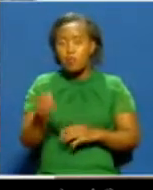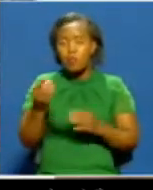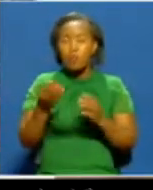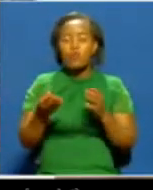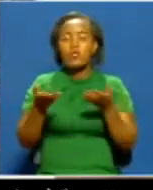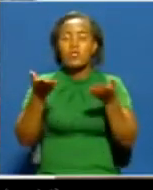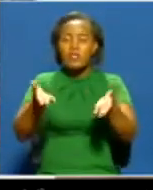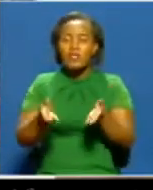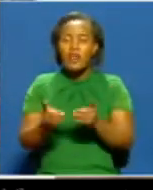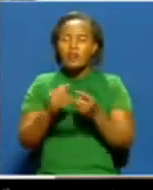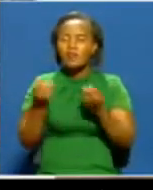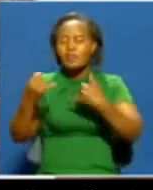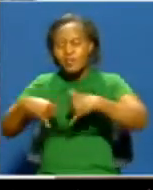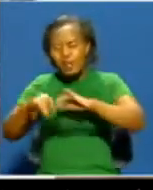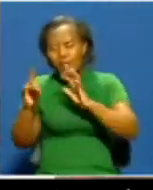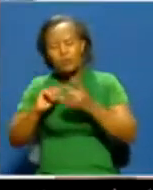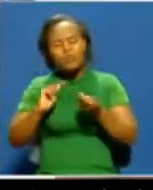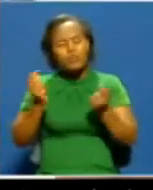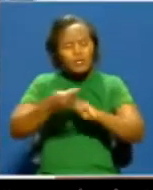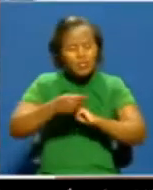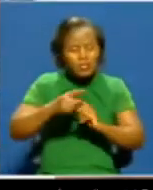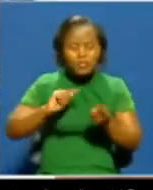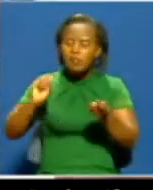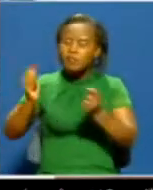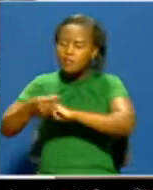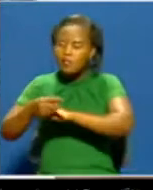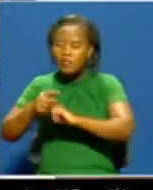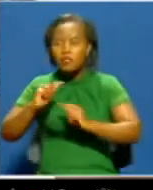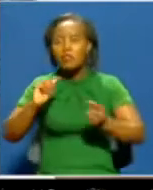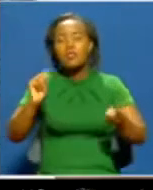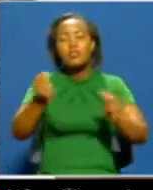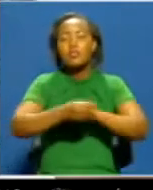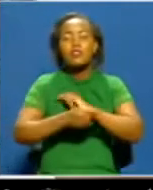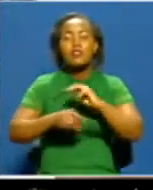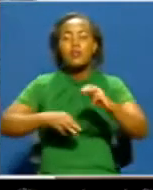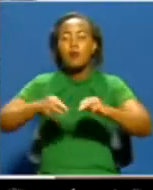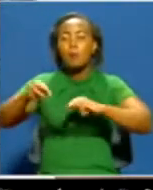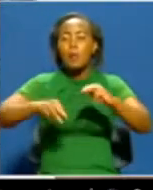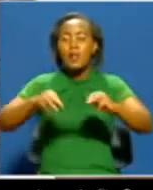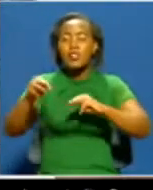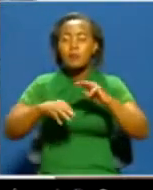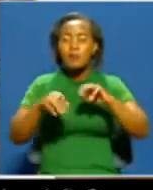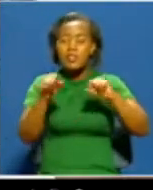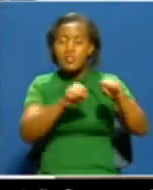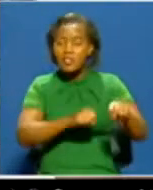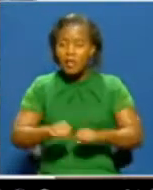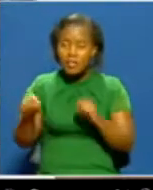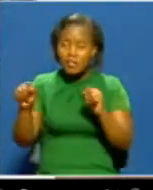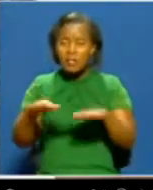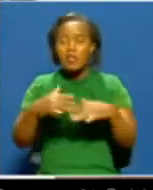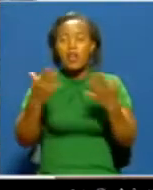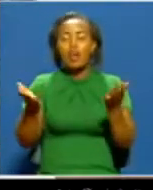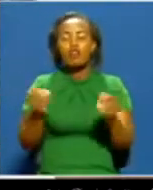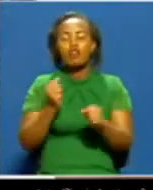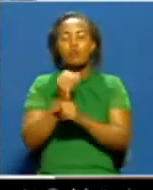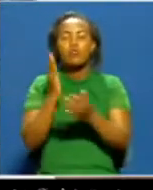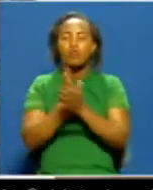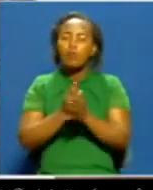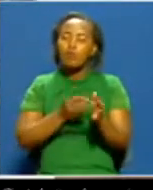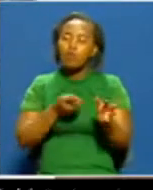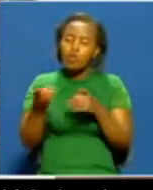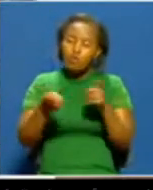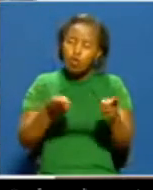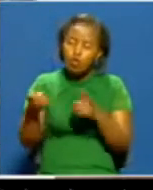we had to change our entire management structure for how we are going to manage COVID-19 and